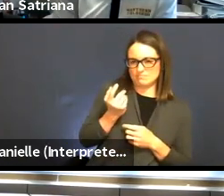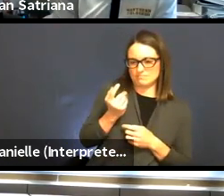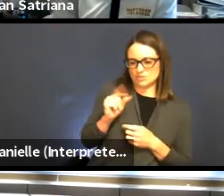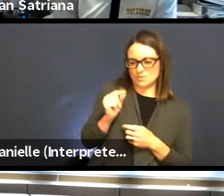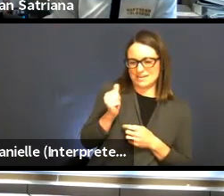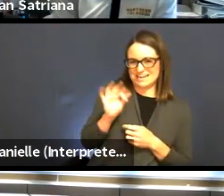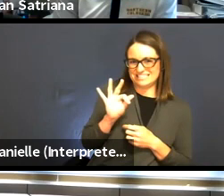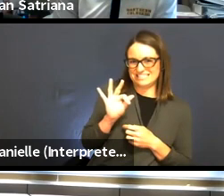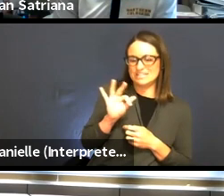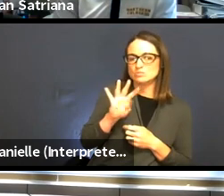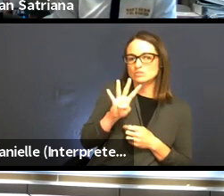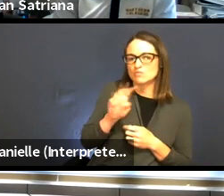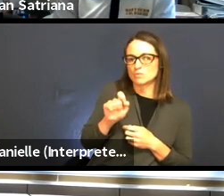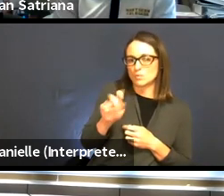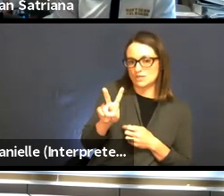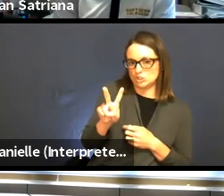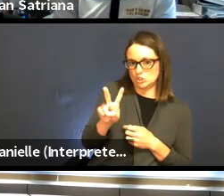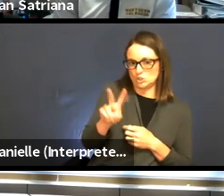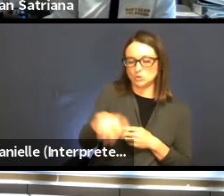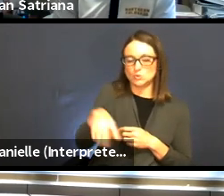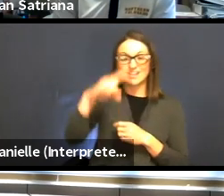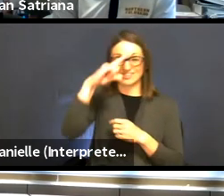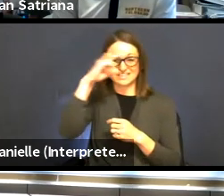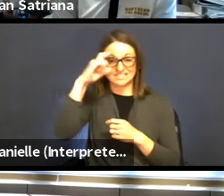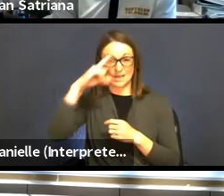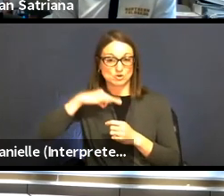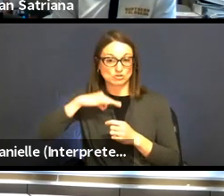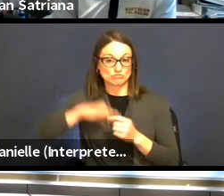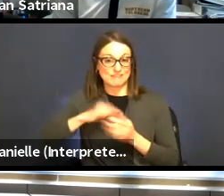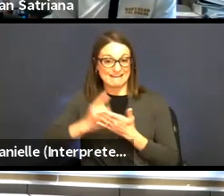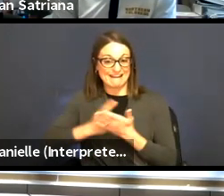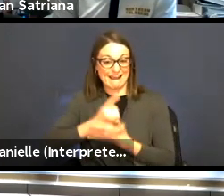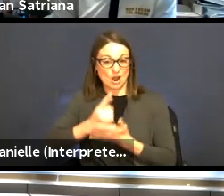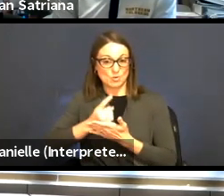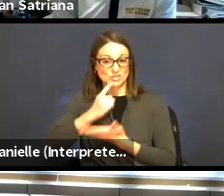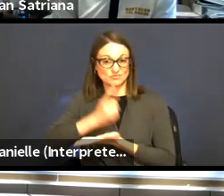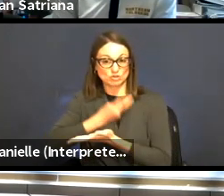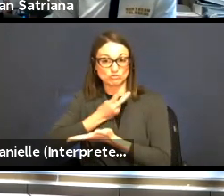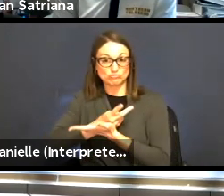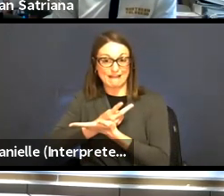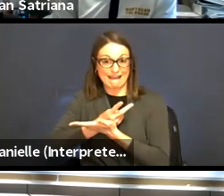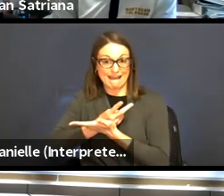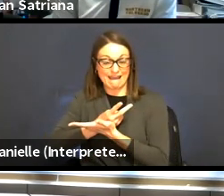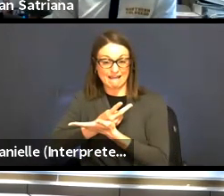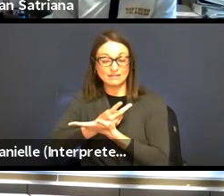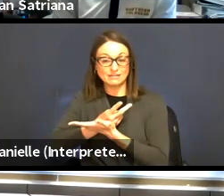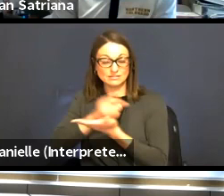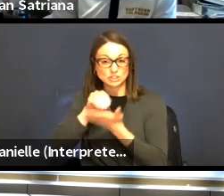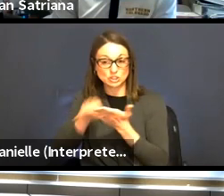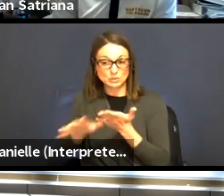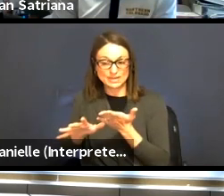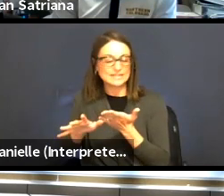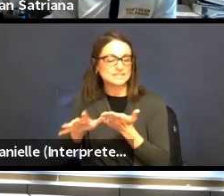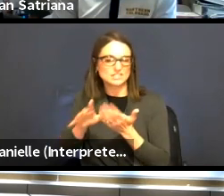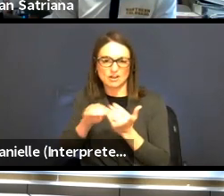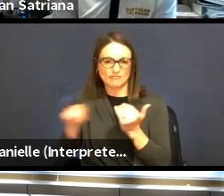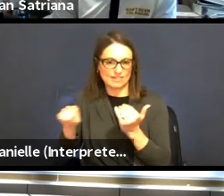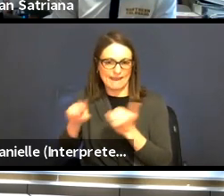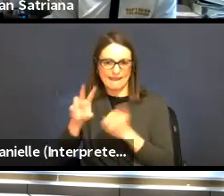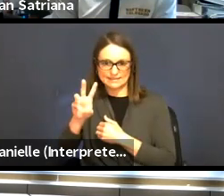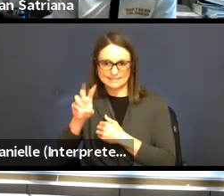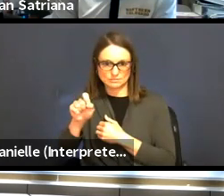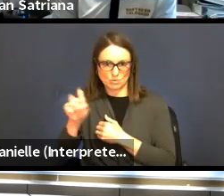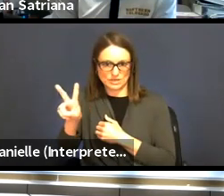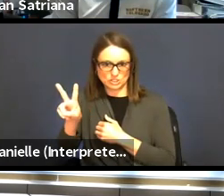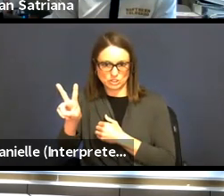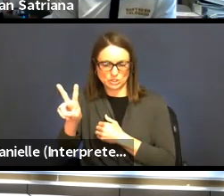summer credit hours for graduate students are just about flat at 6 credit hours. And hopefully somebody will send